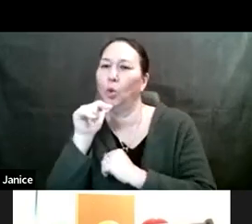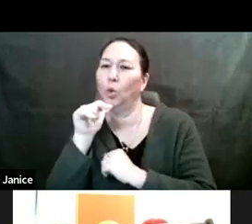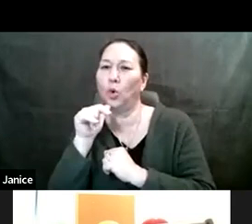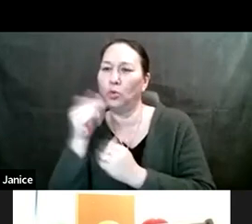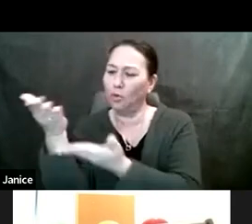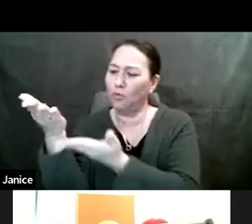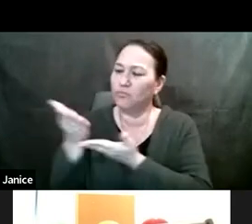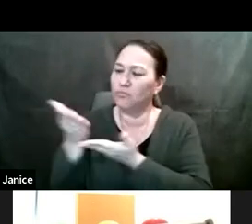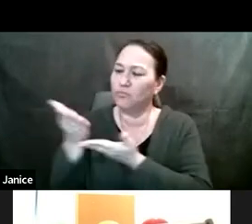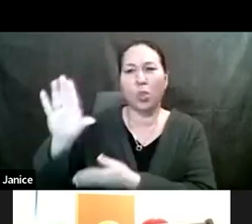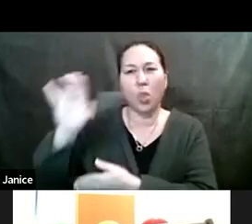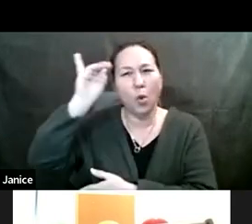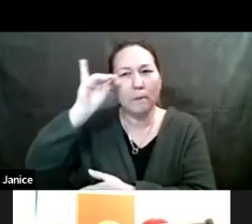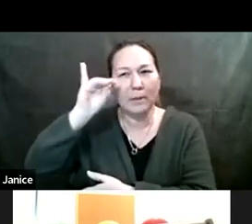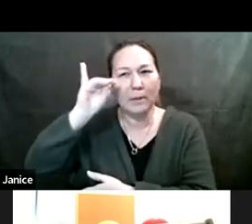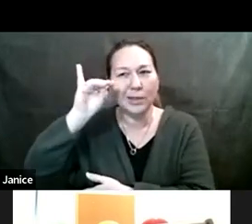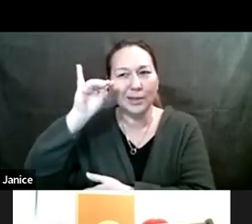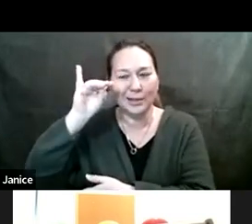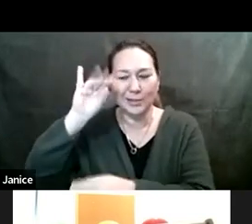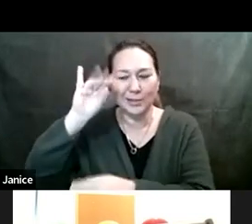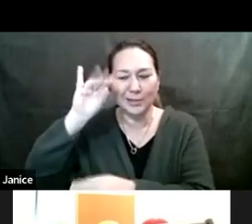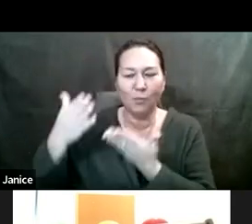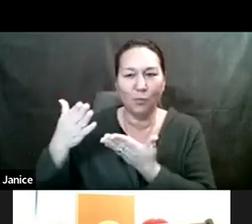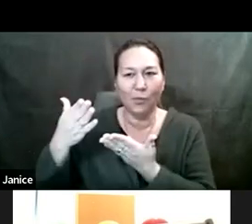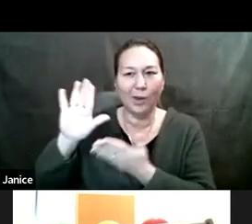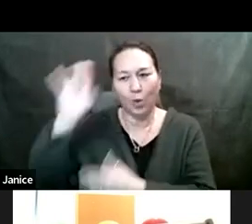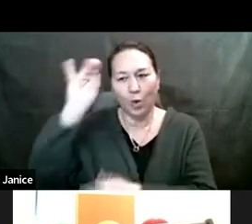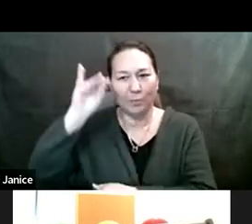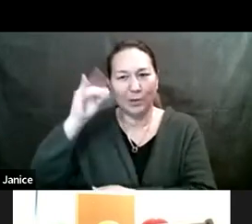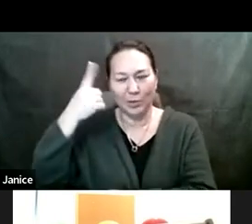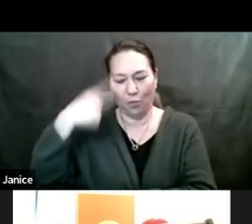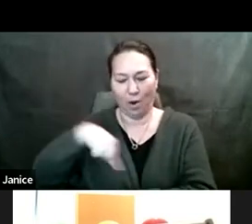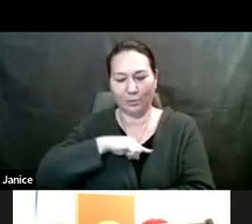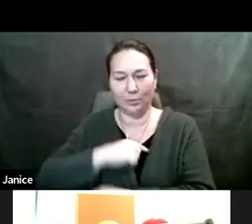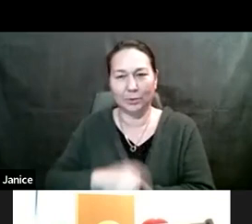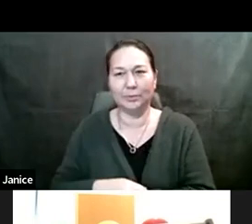opinions to us is